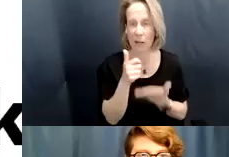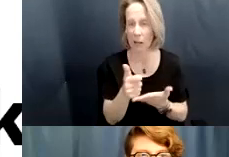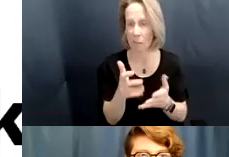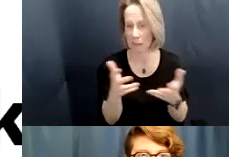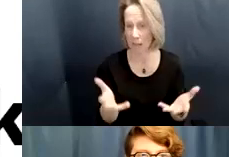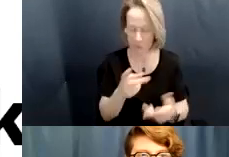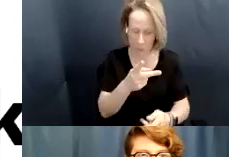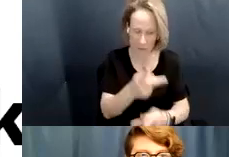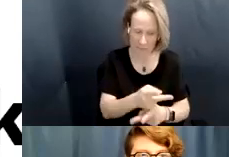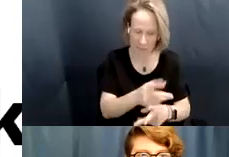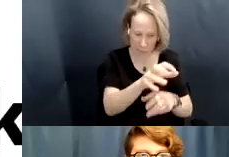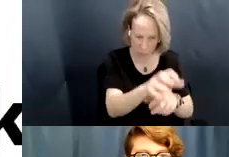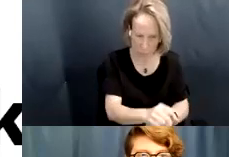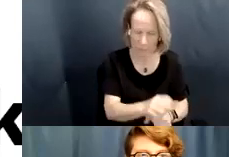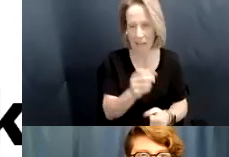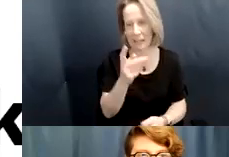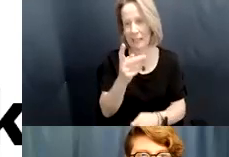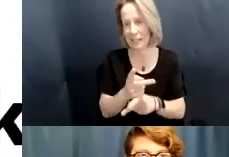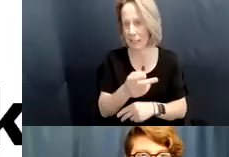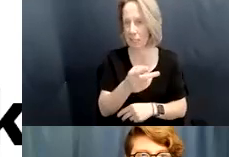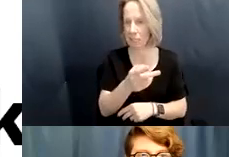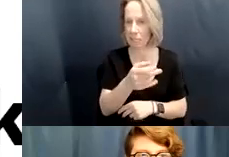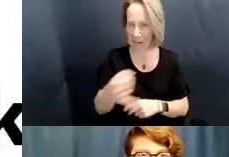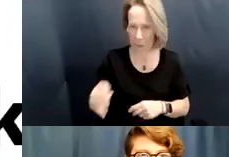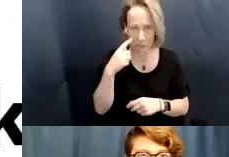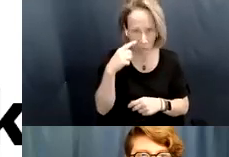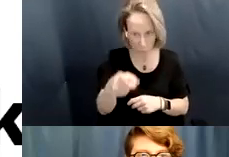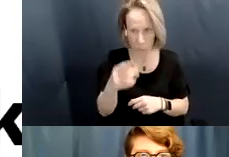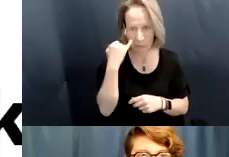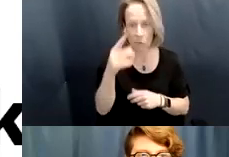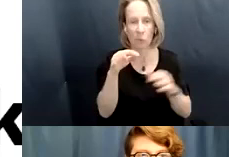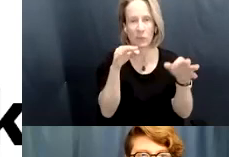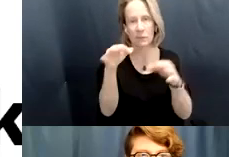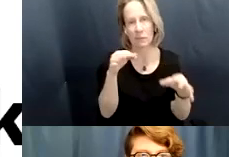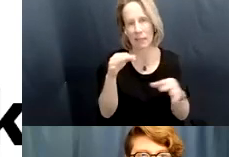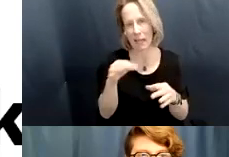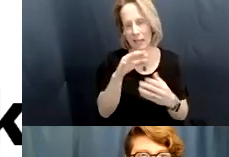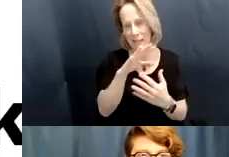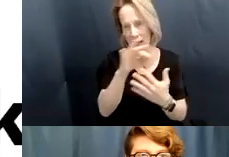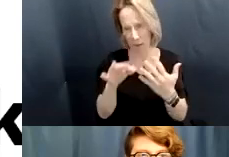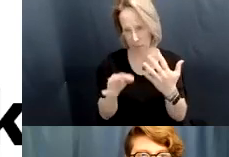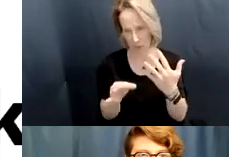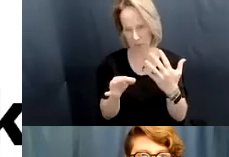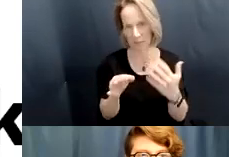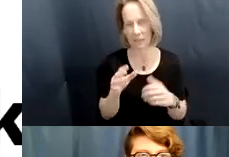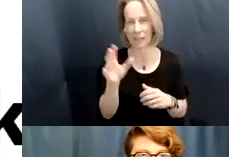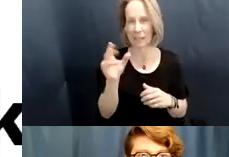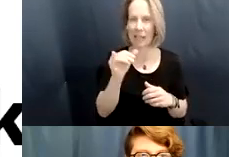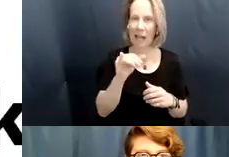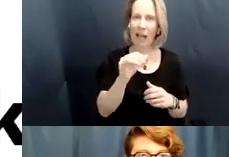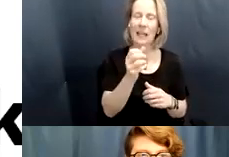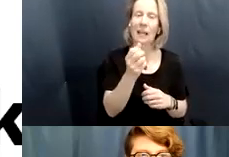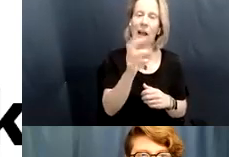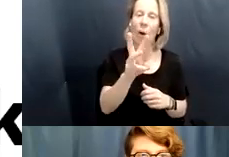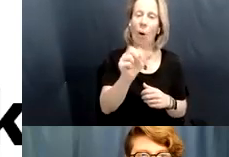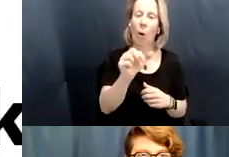keep a boundary for you, the advocate, to explain to them their options, such as warm lines and crisis lines, and to make sure that